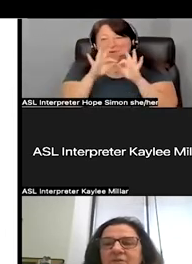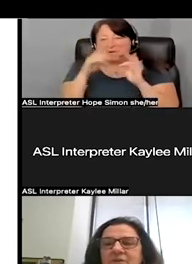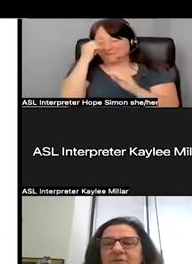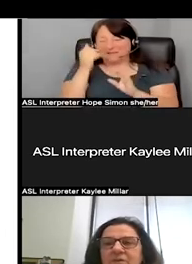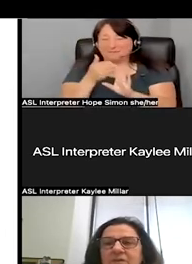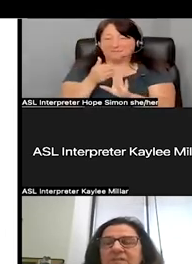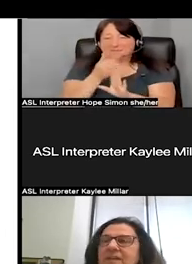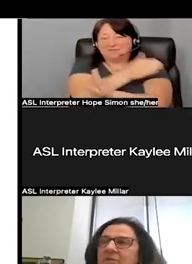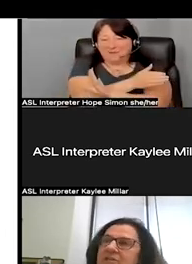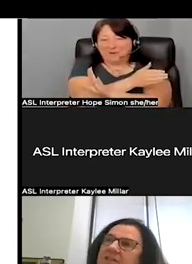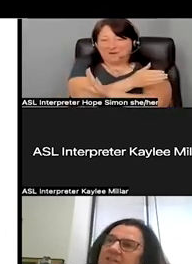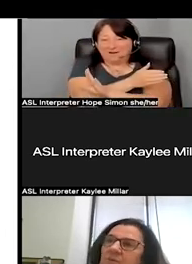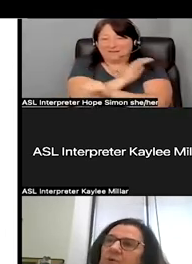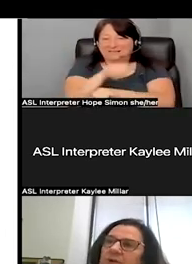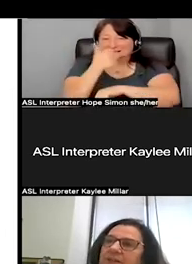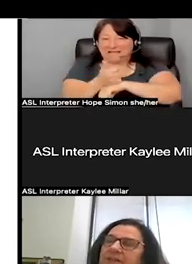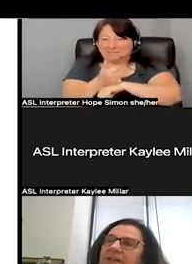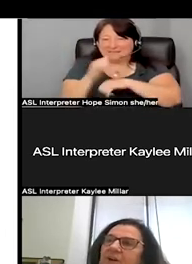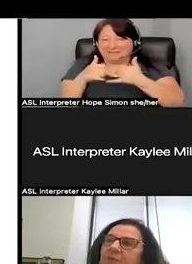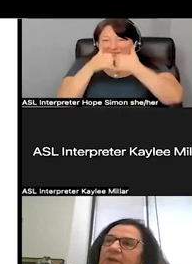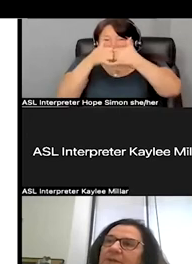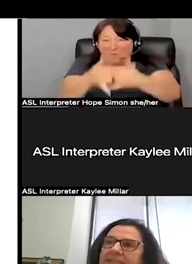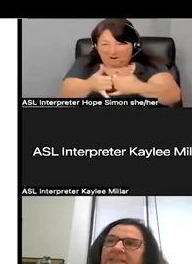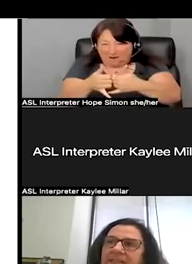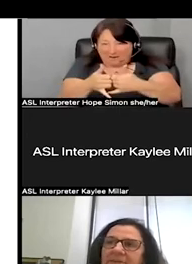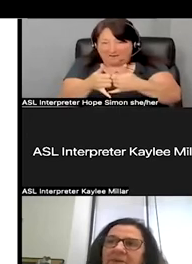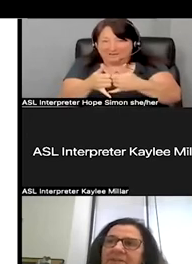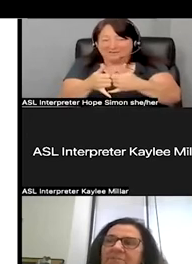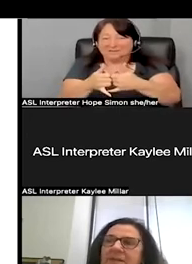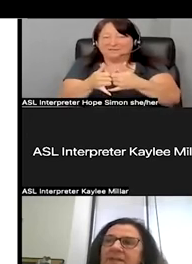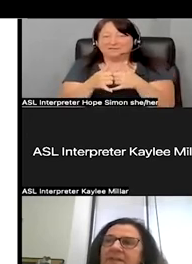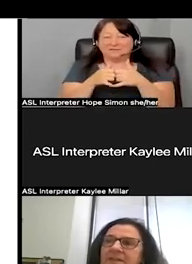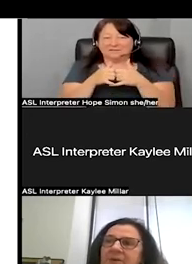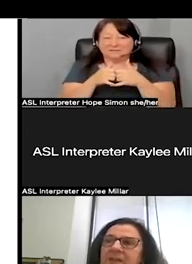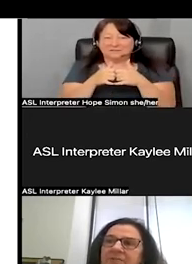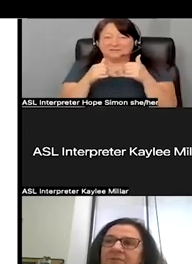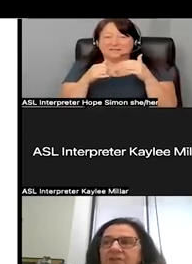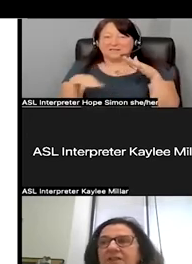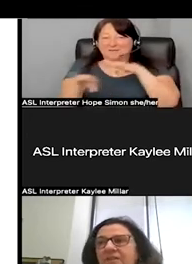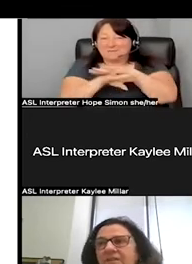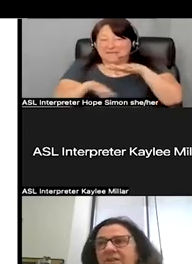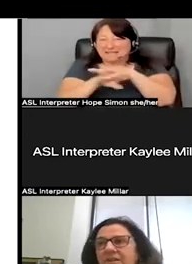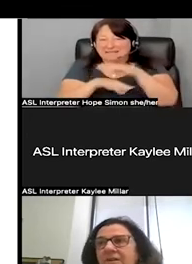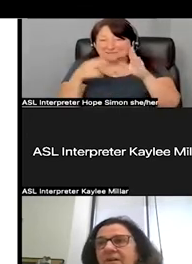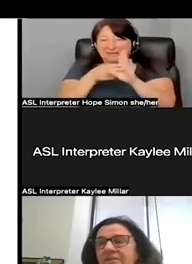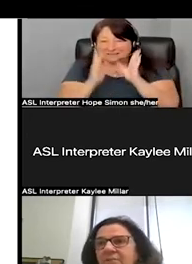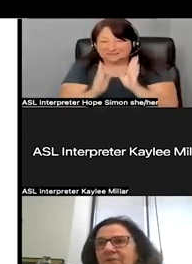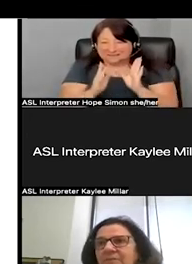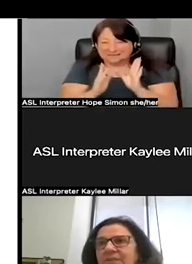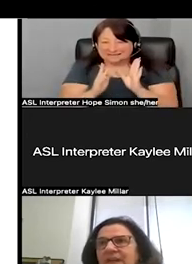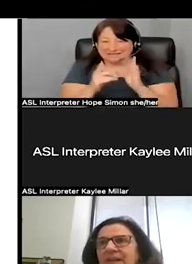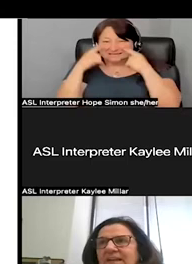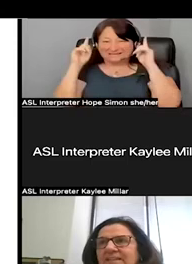to establishing this award, we basically participated in the Great ShakeOut in